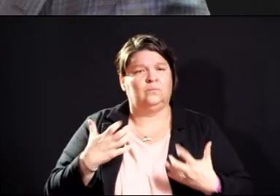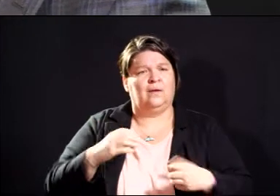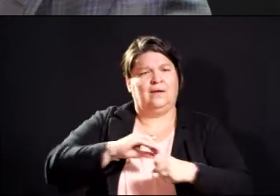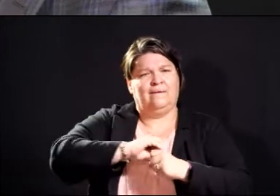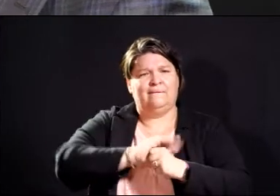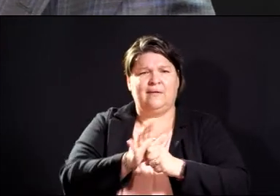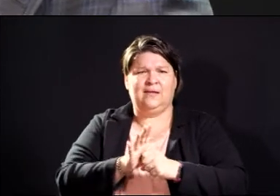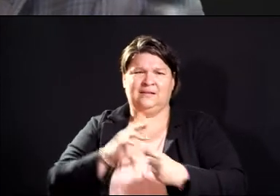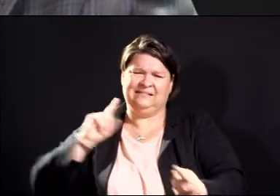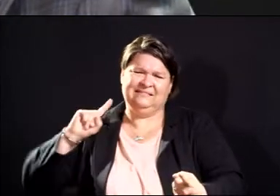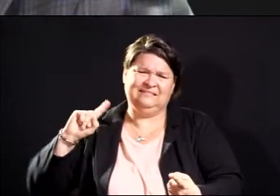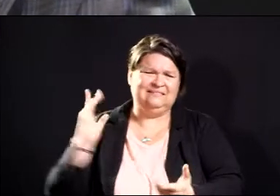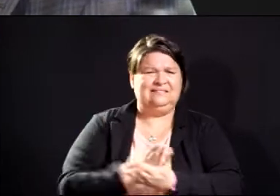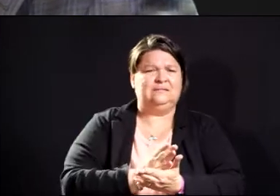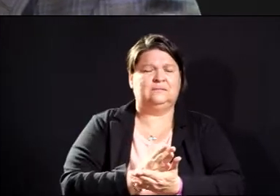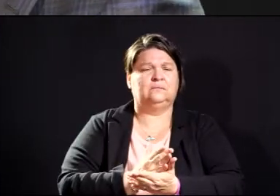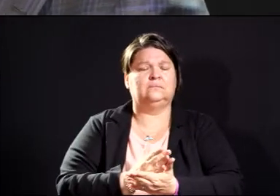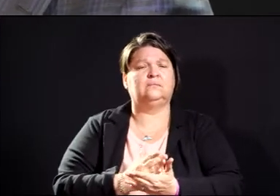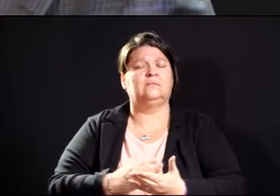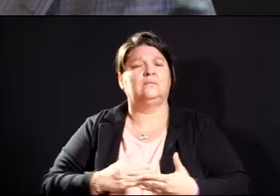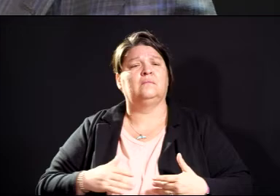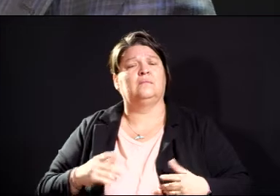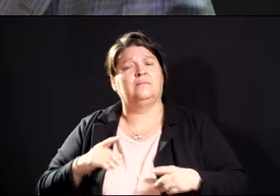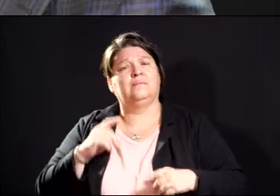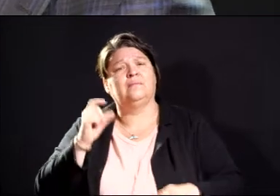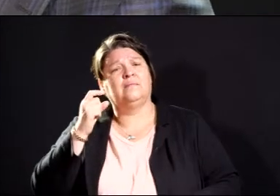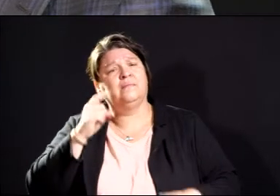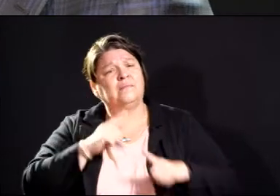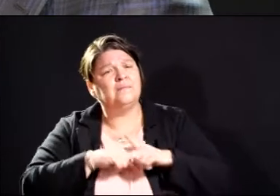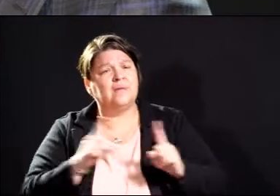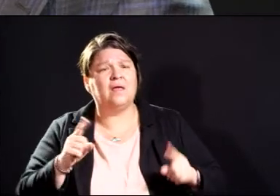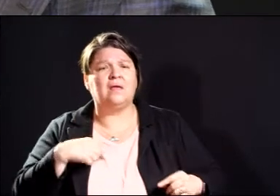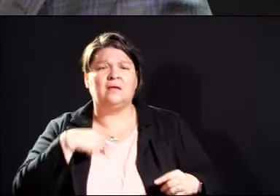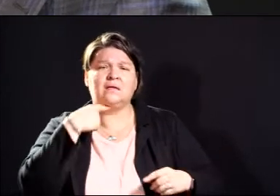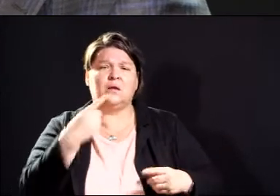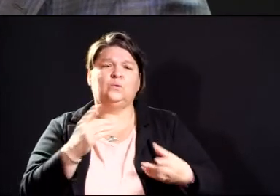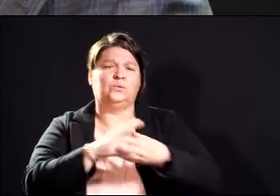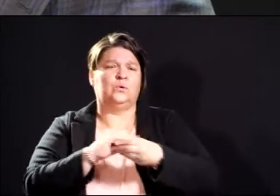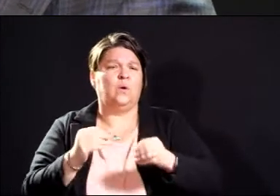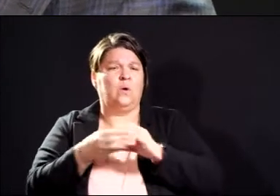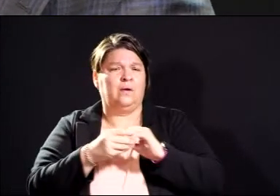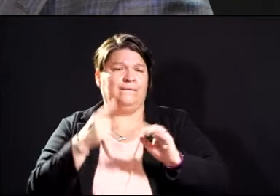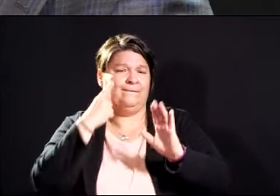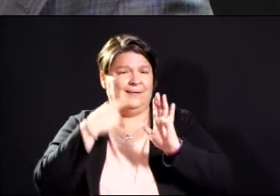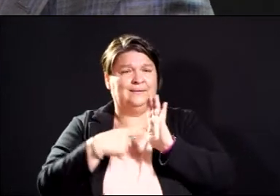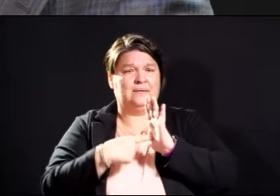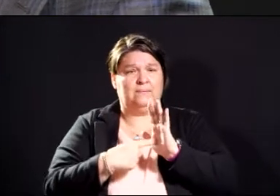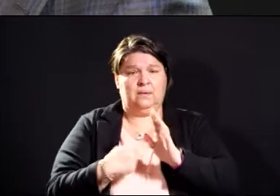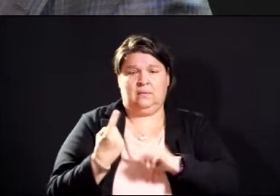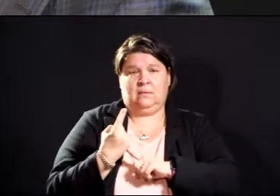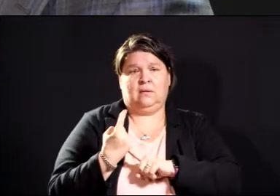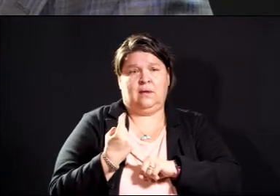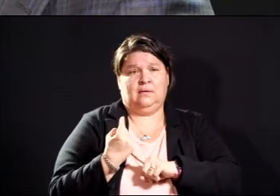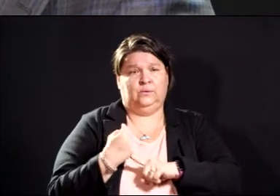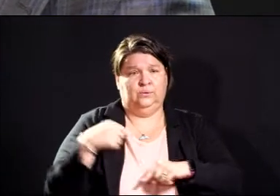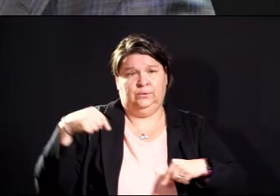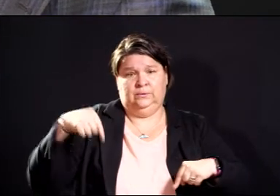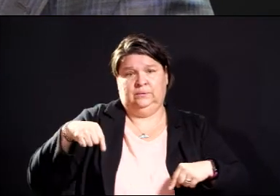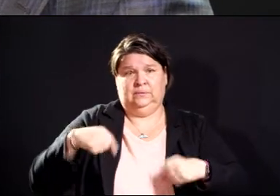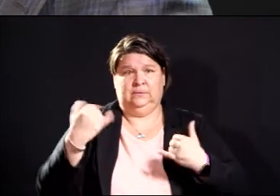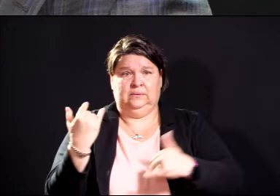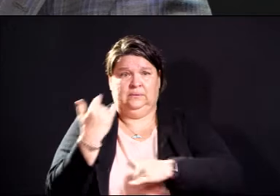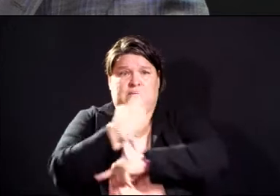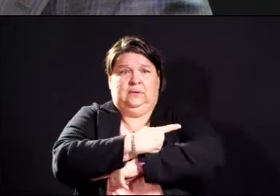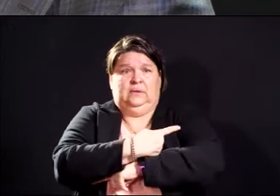virus. But to give you an example, Mayor, at this day last year, we would have had about